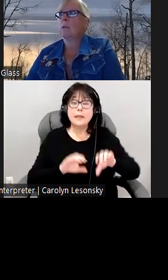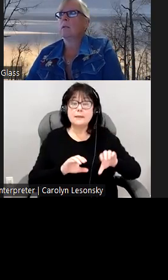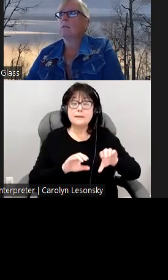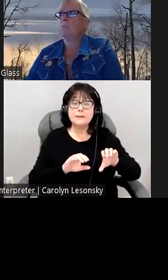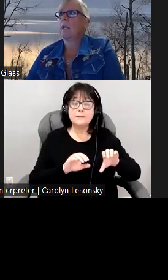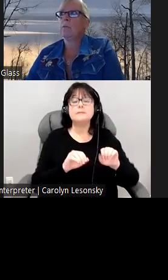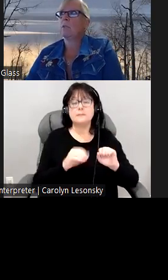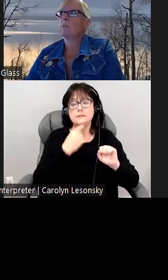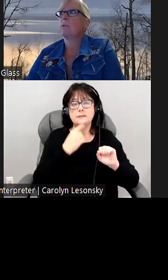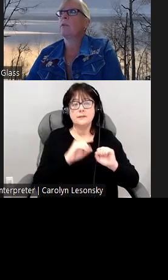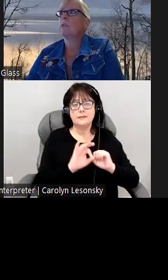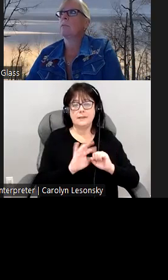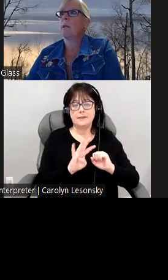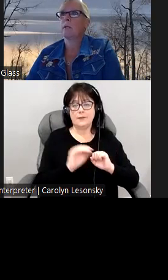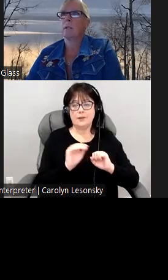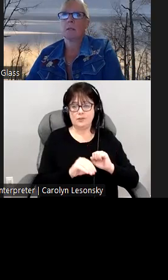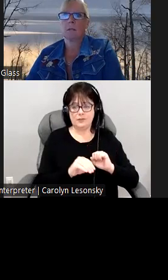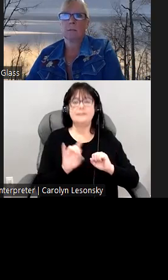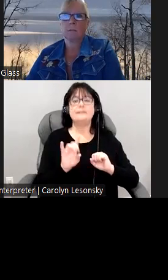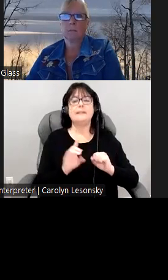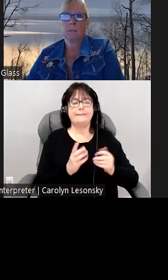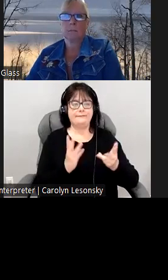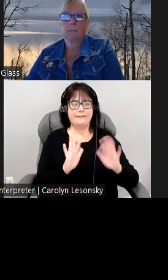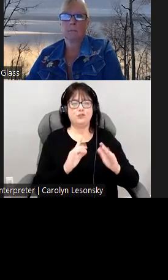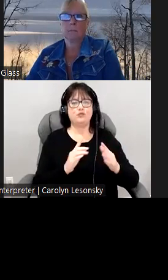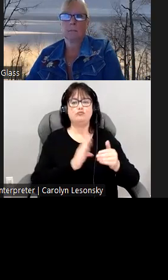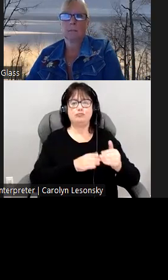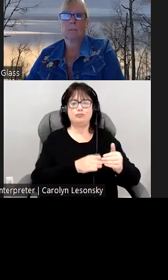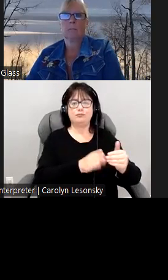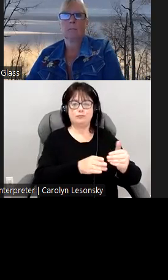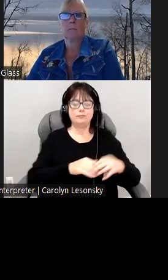So again, just some provincial comparisons here.